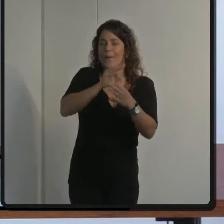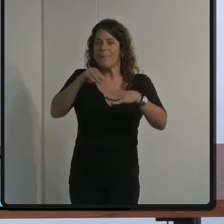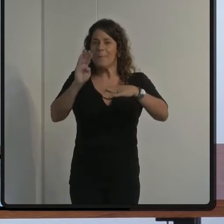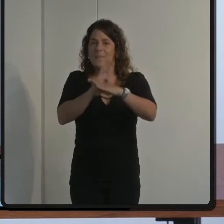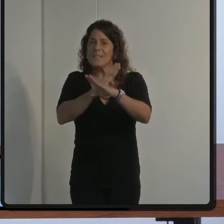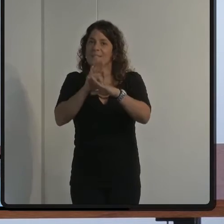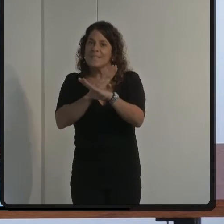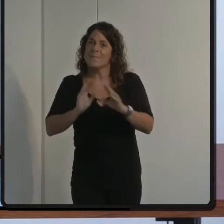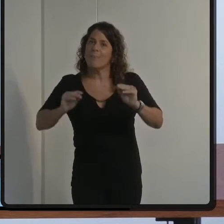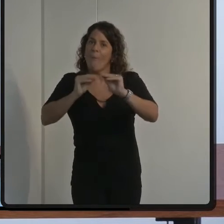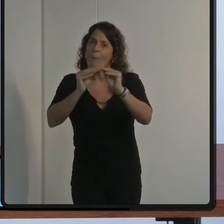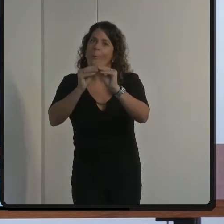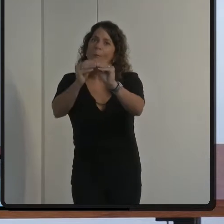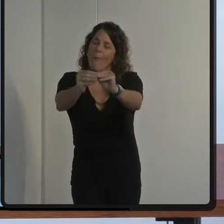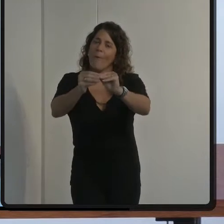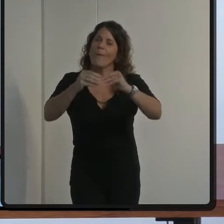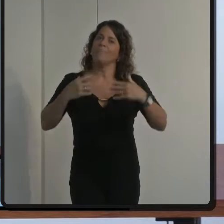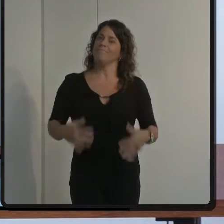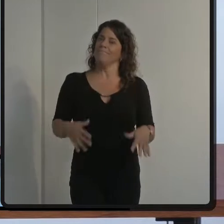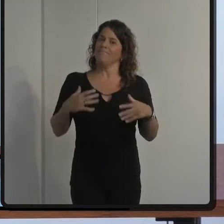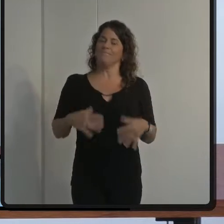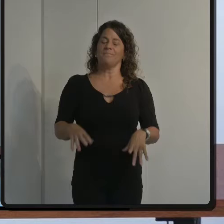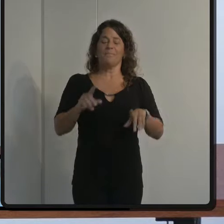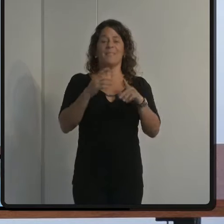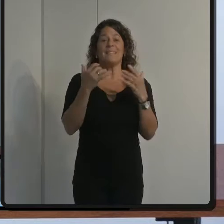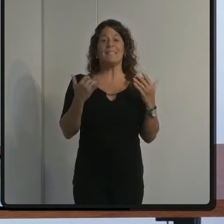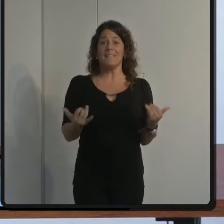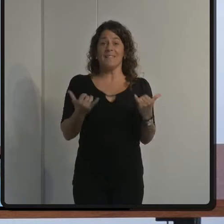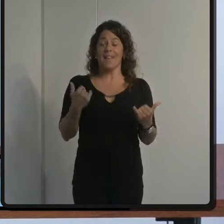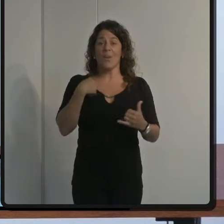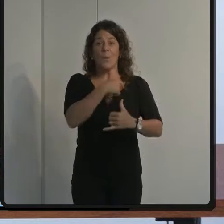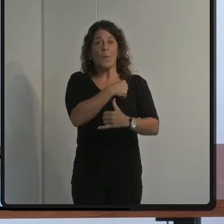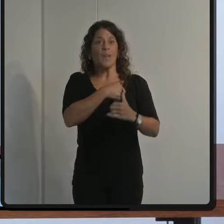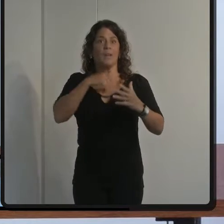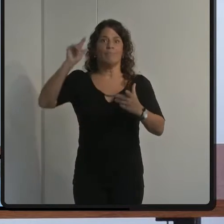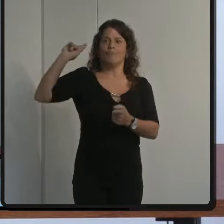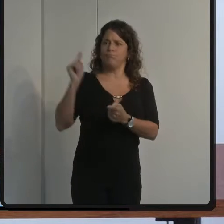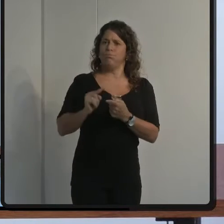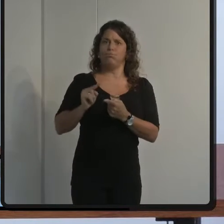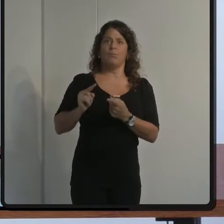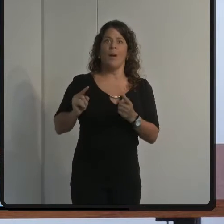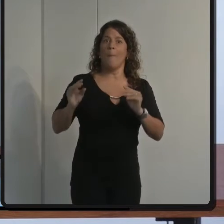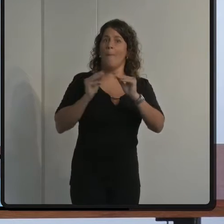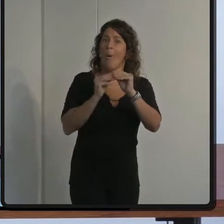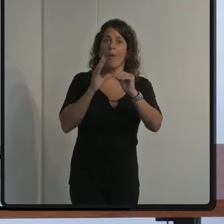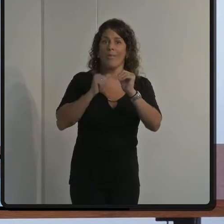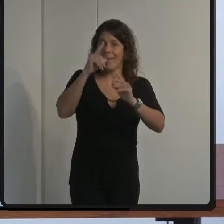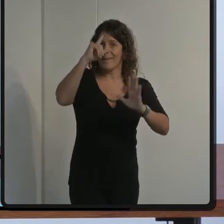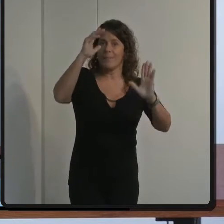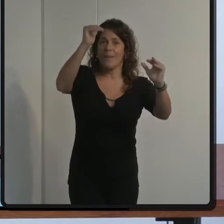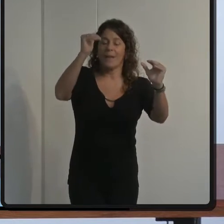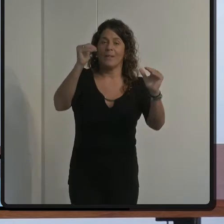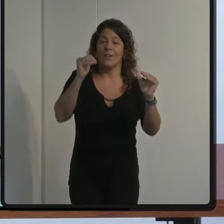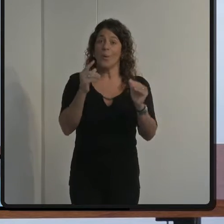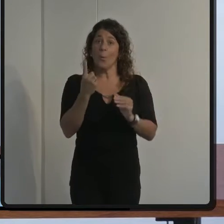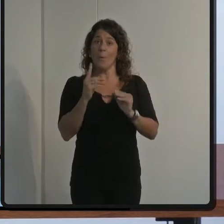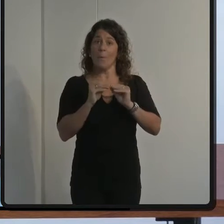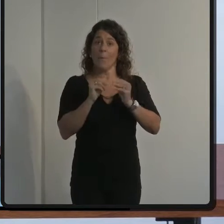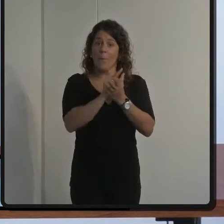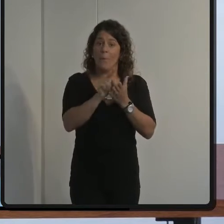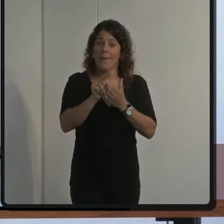businesses. Today, I'm very pleased to report that we have surpassed that ambitious goal with another week to go in